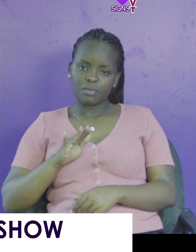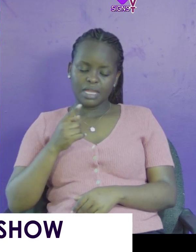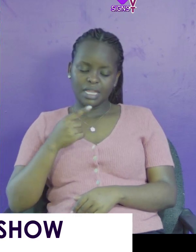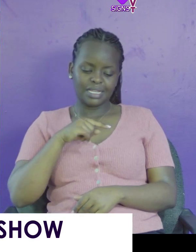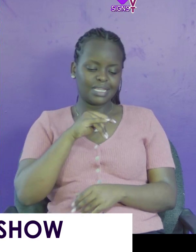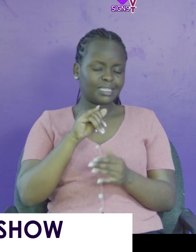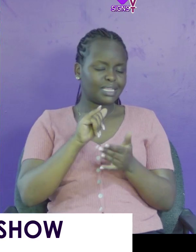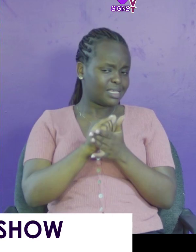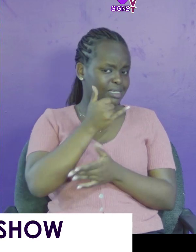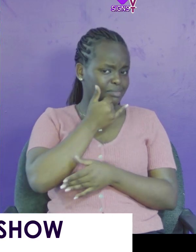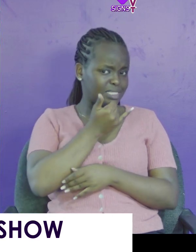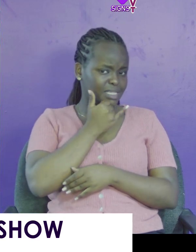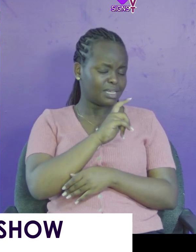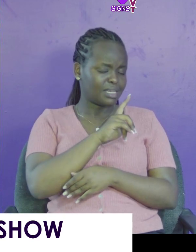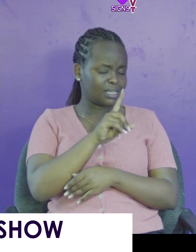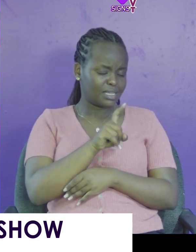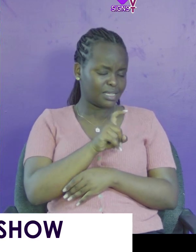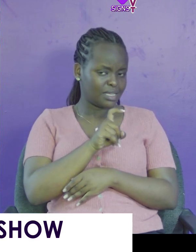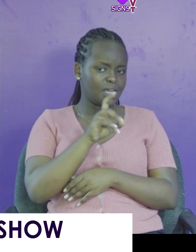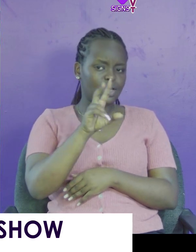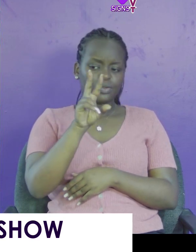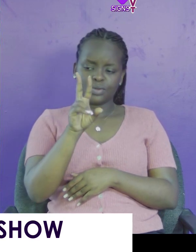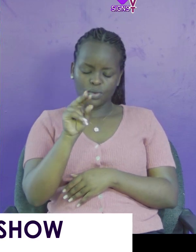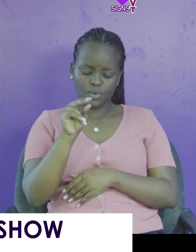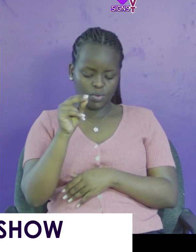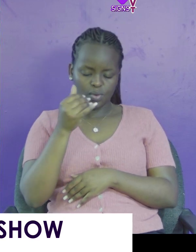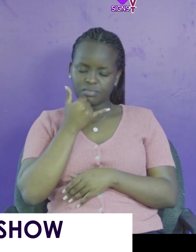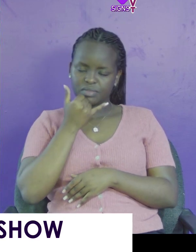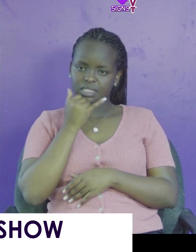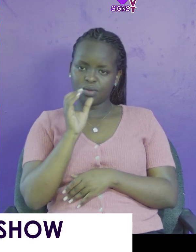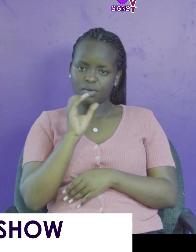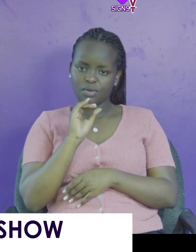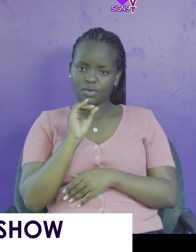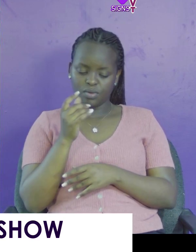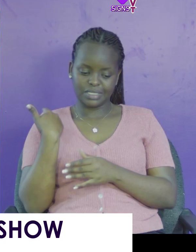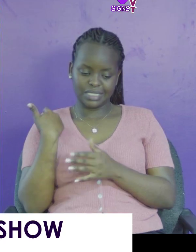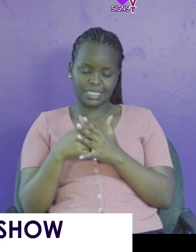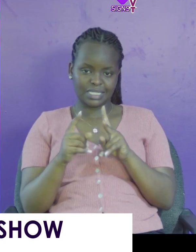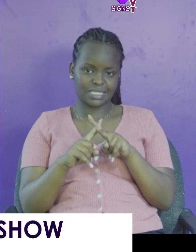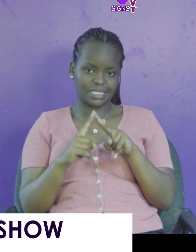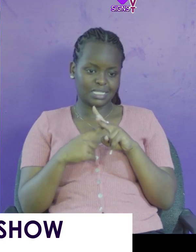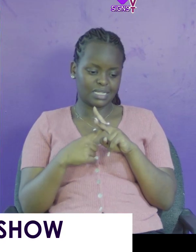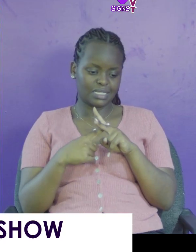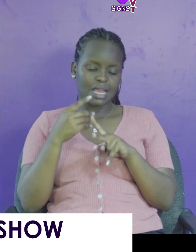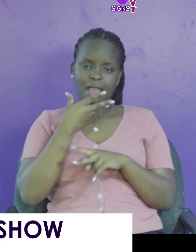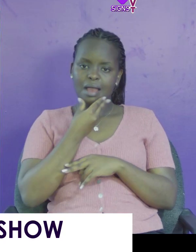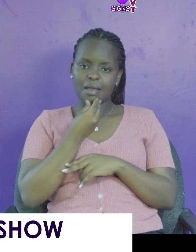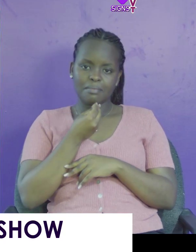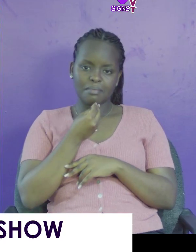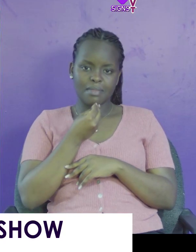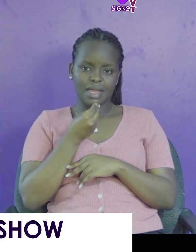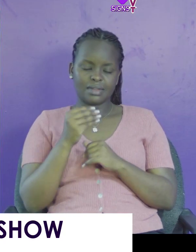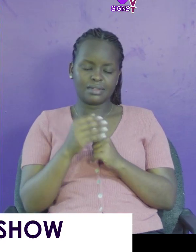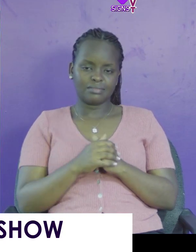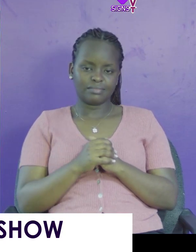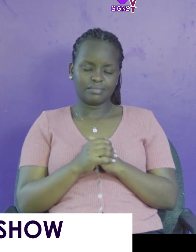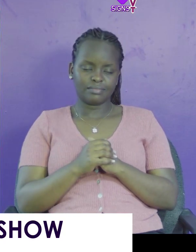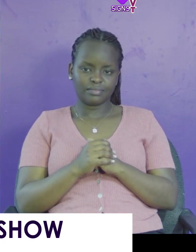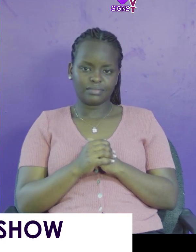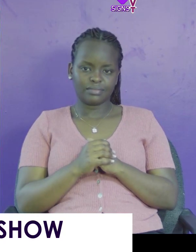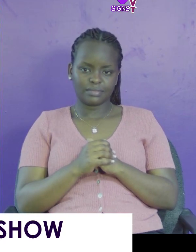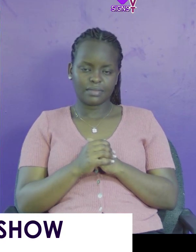civilization. That is why I said from the beginning Yes. that a man is not made, a man is born.